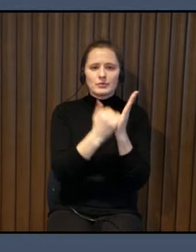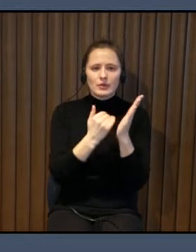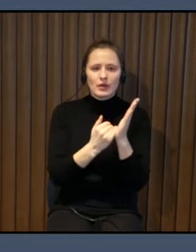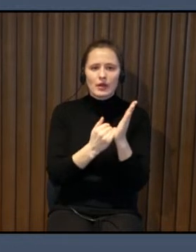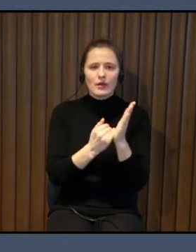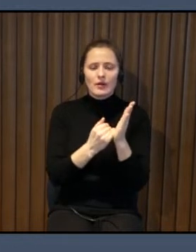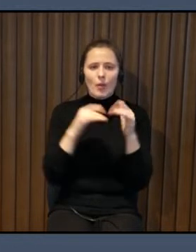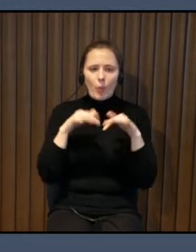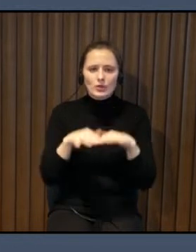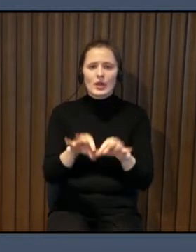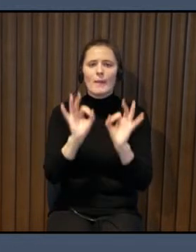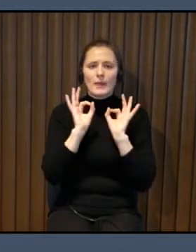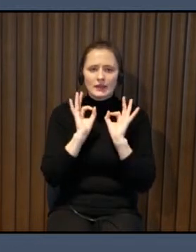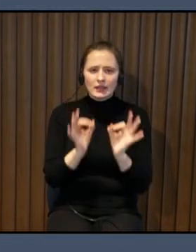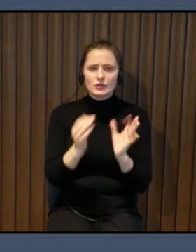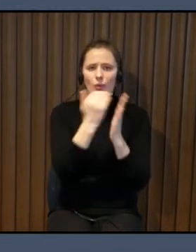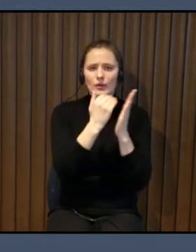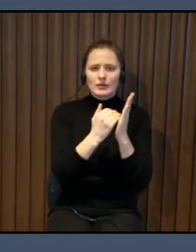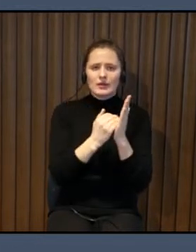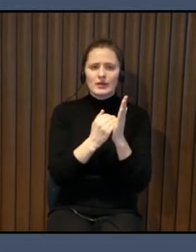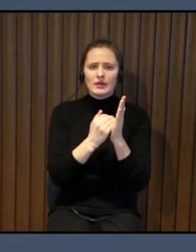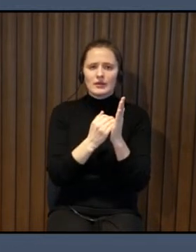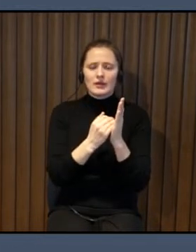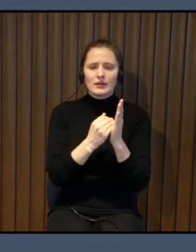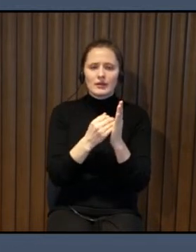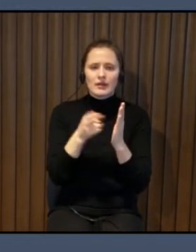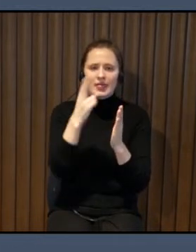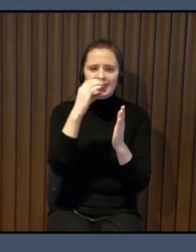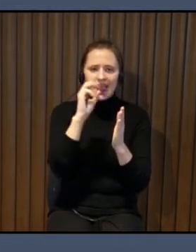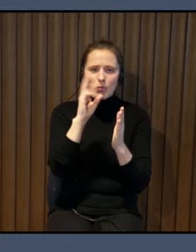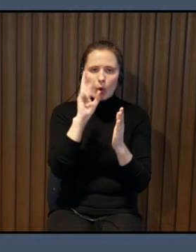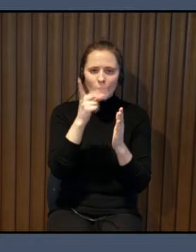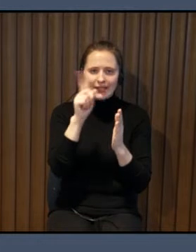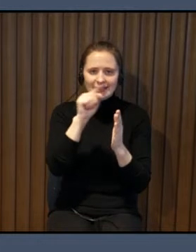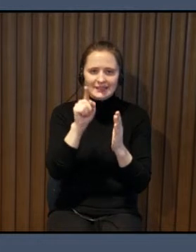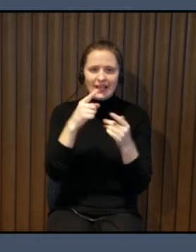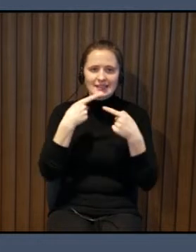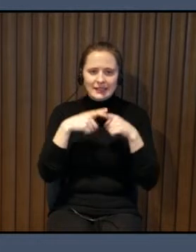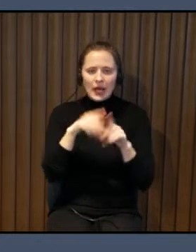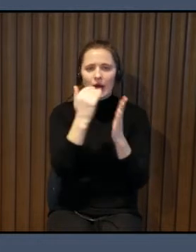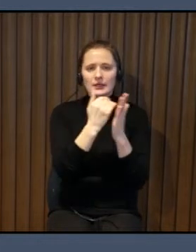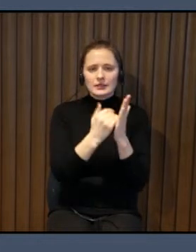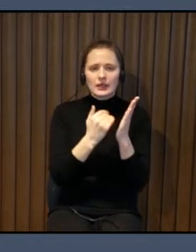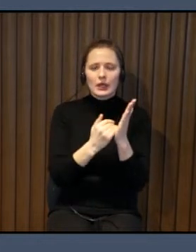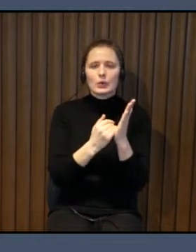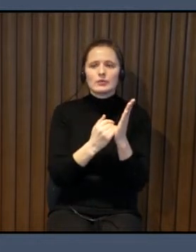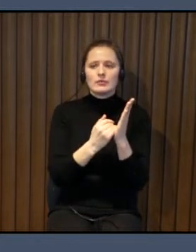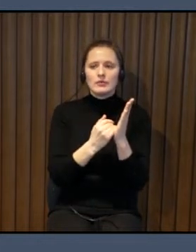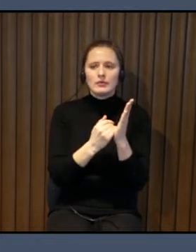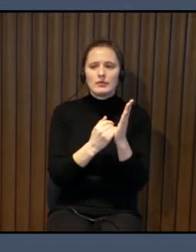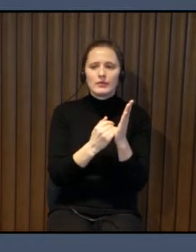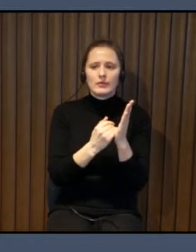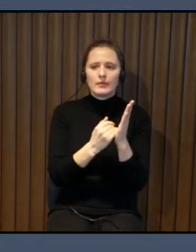also the principle of just proportionality, democratic